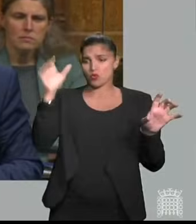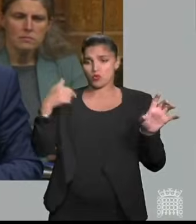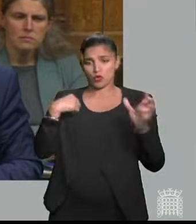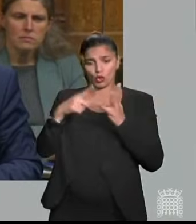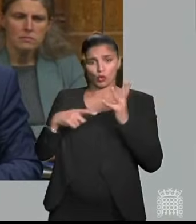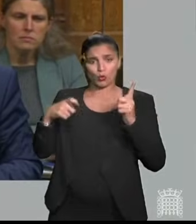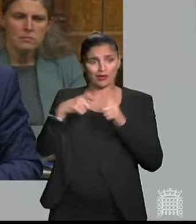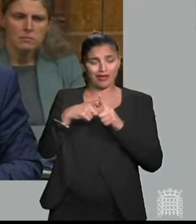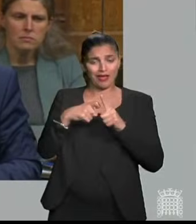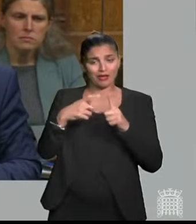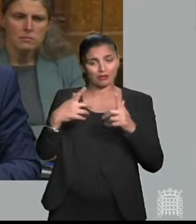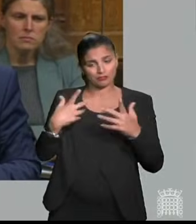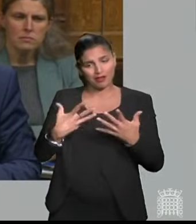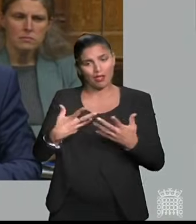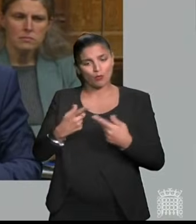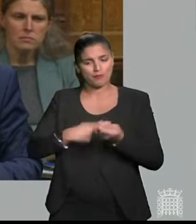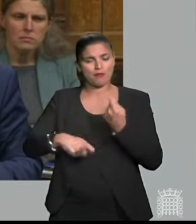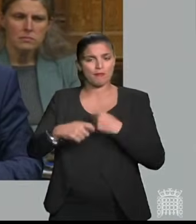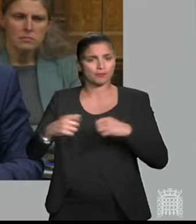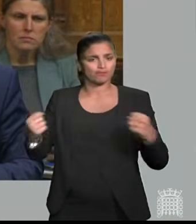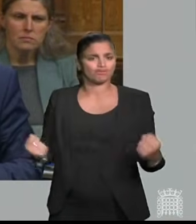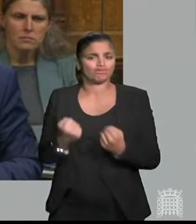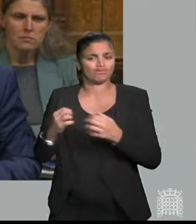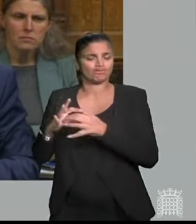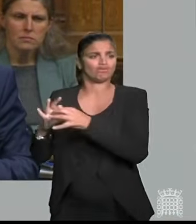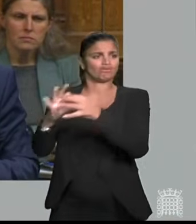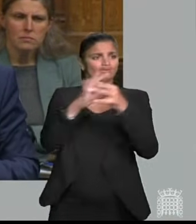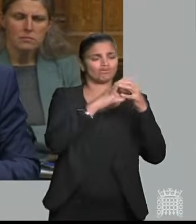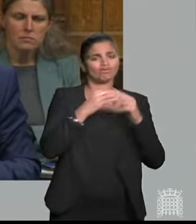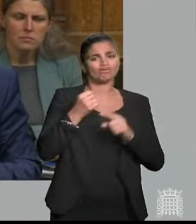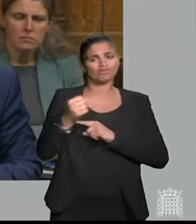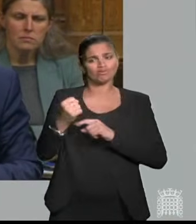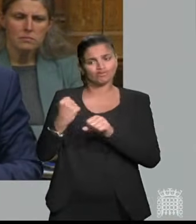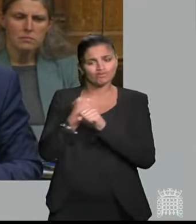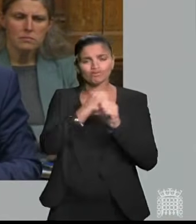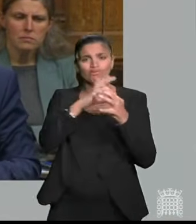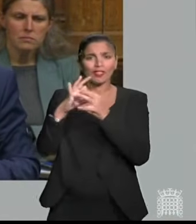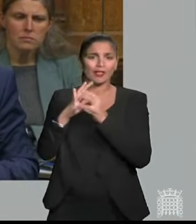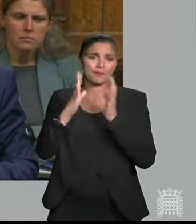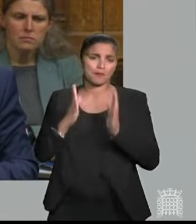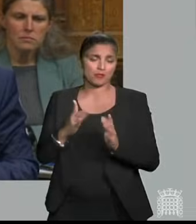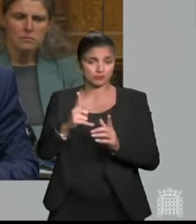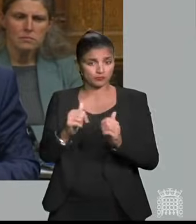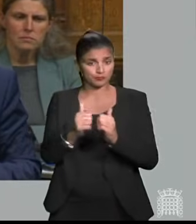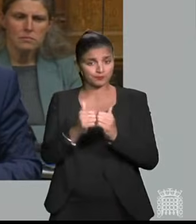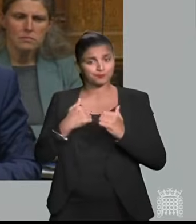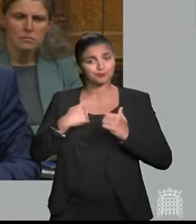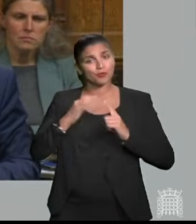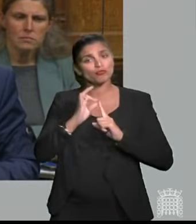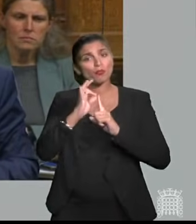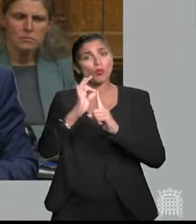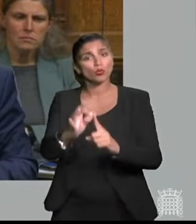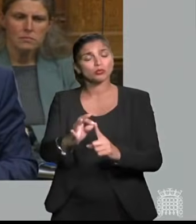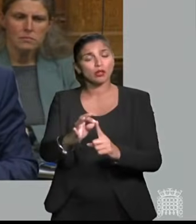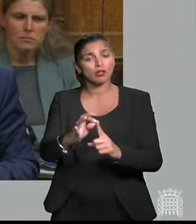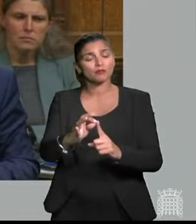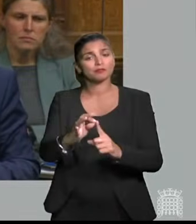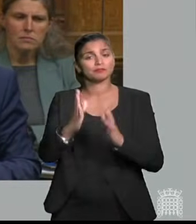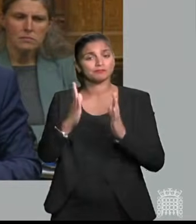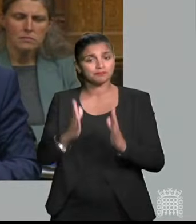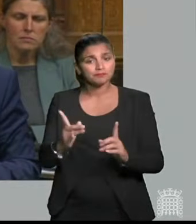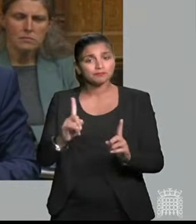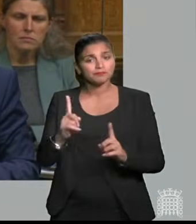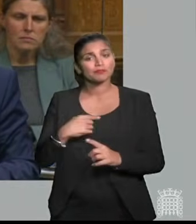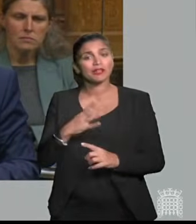can only strengthen the Union. Will the Prime Minister agree with my proposal for the creation of an East-West